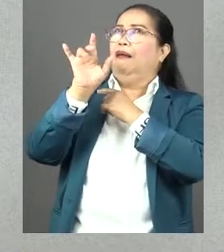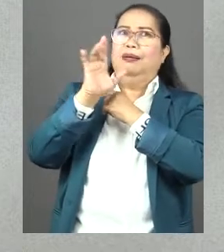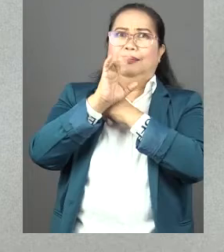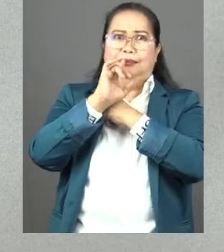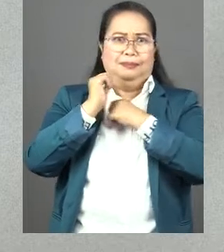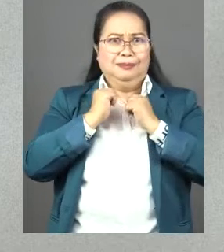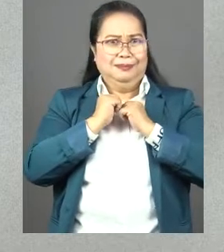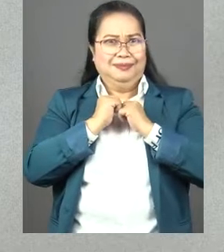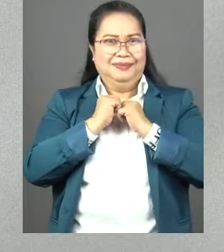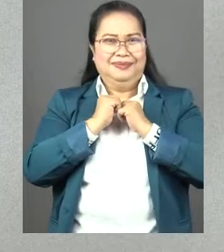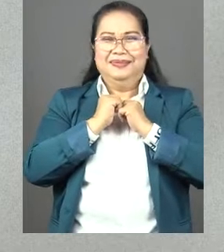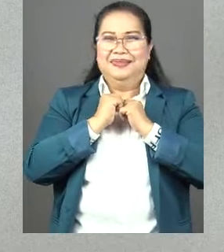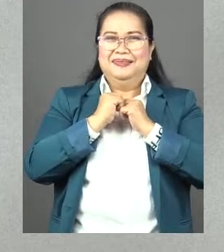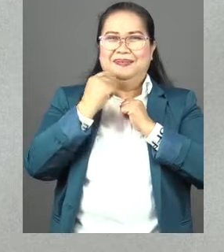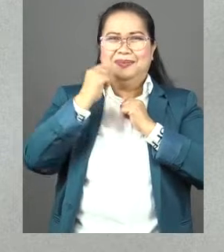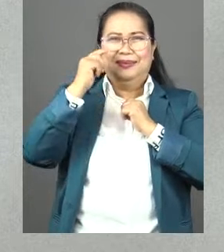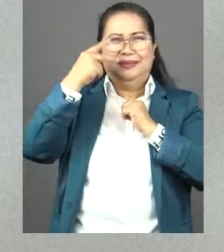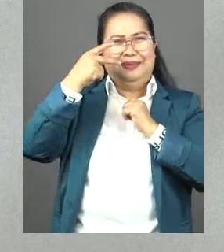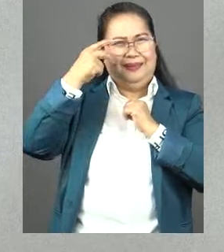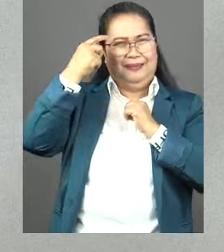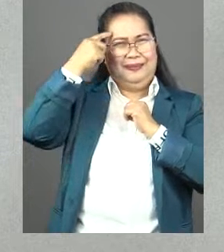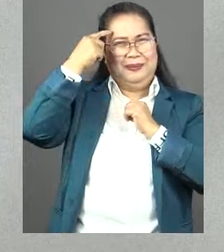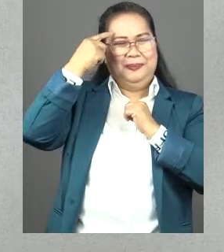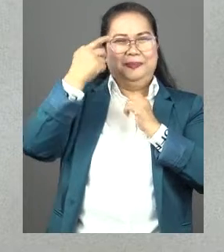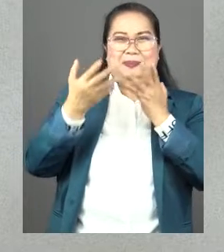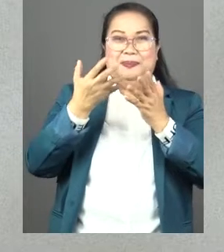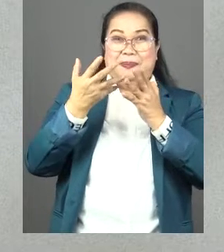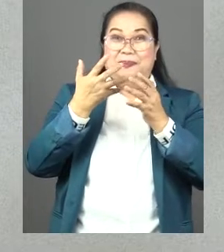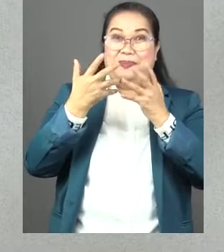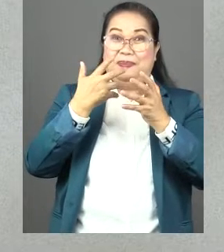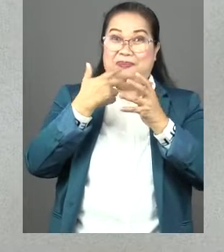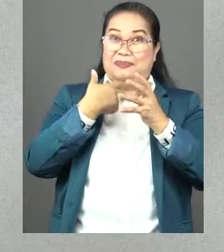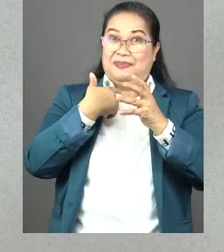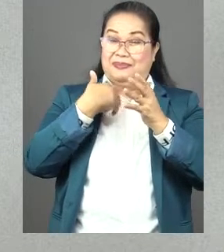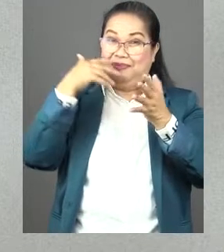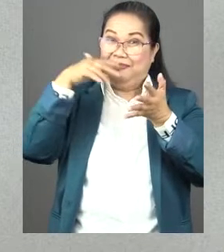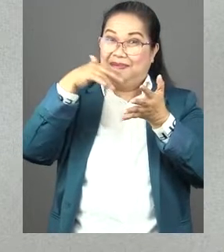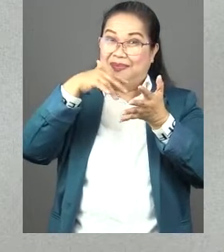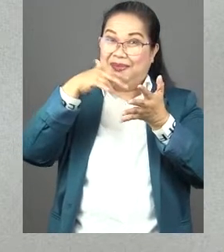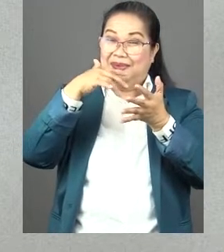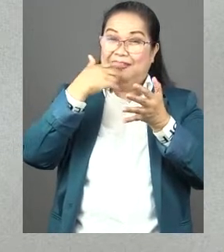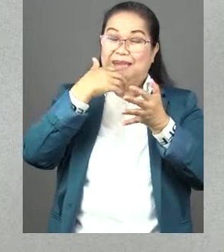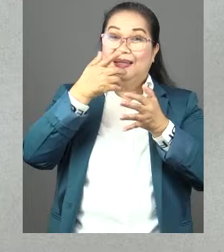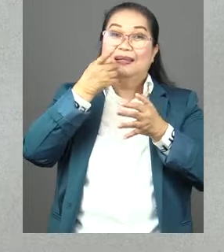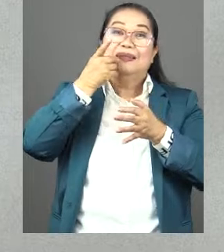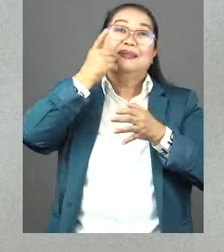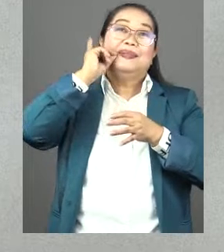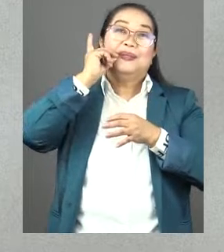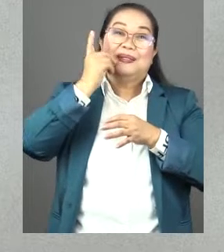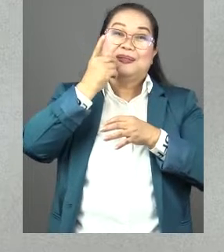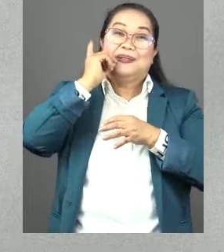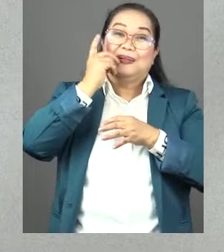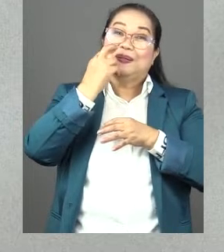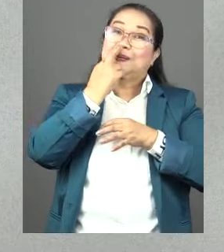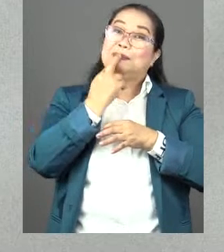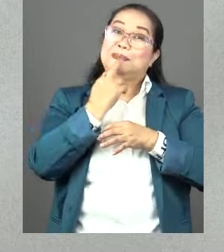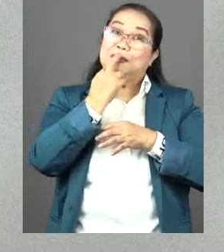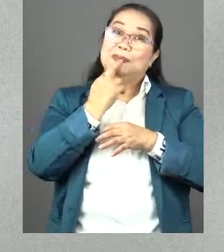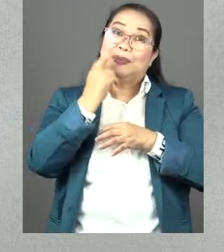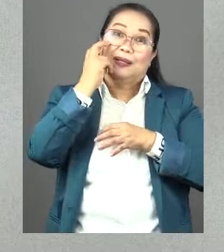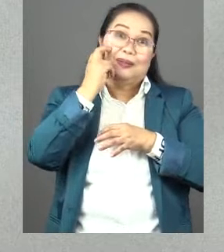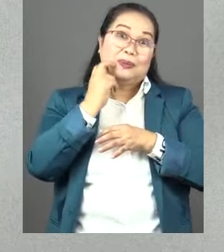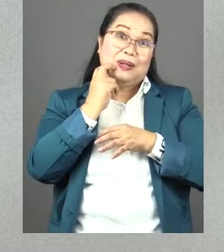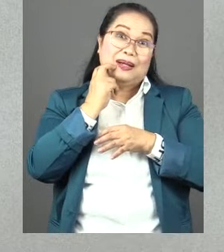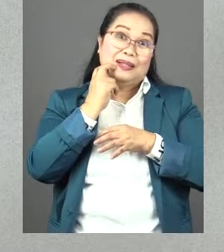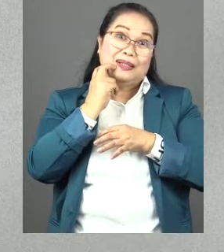was having second thoughts, but I think it was because I took two glasses of red wine. Negative